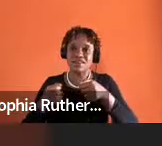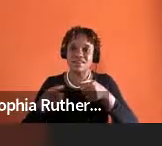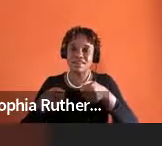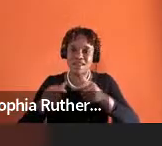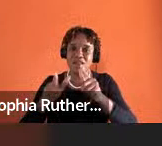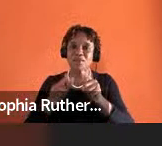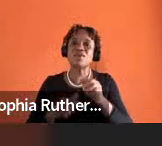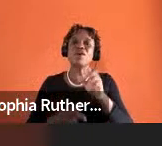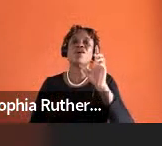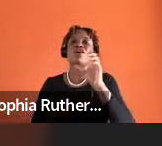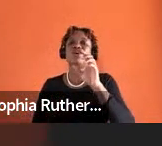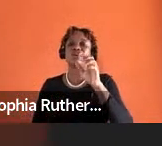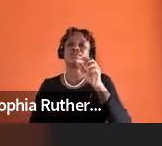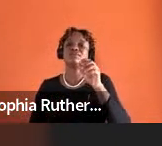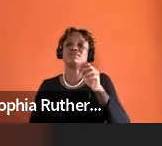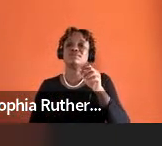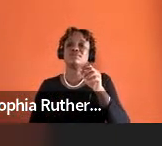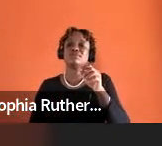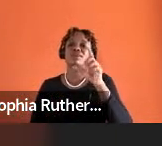other presentation.